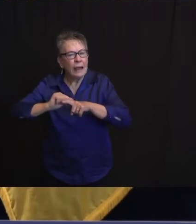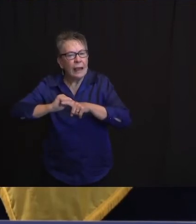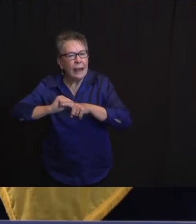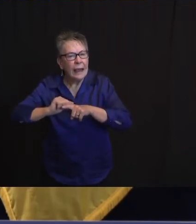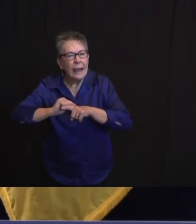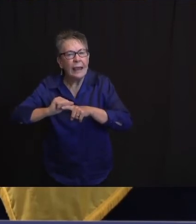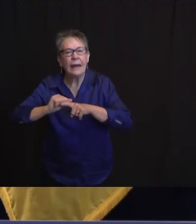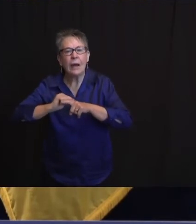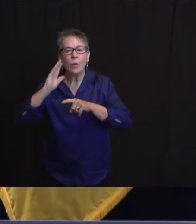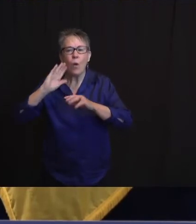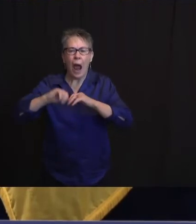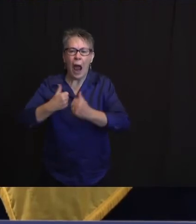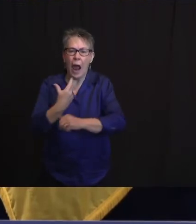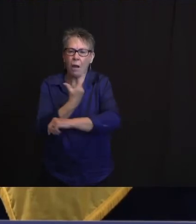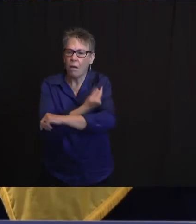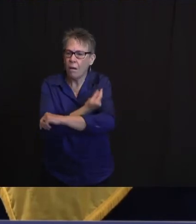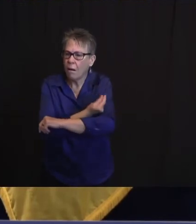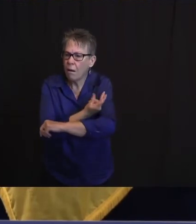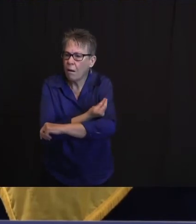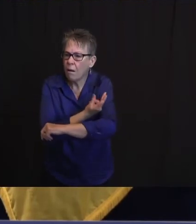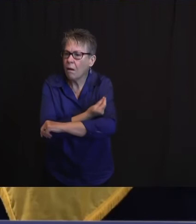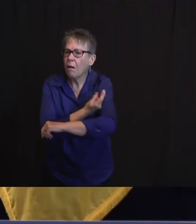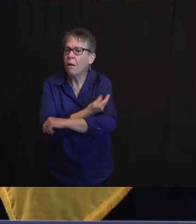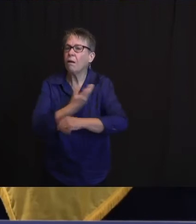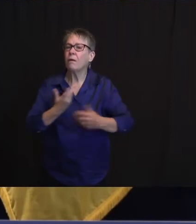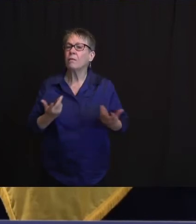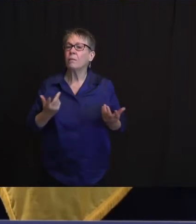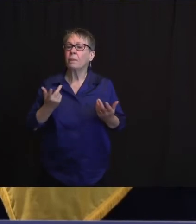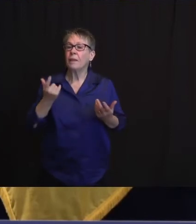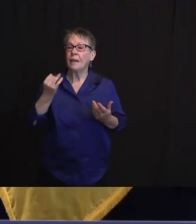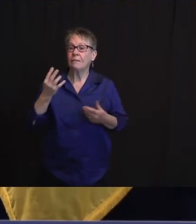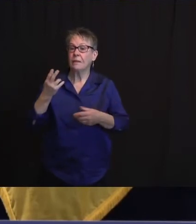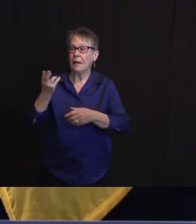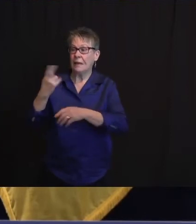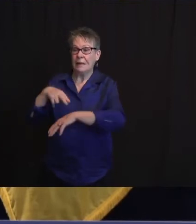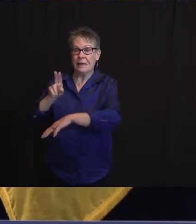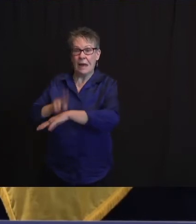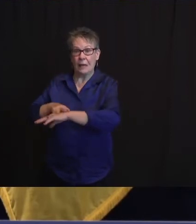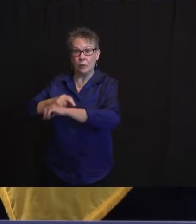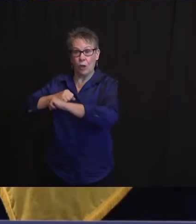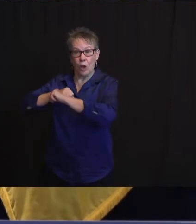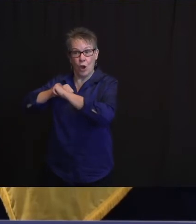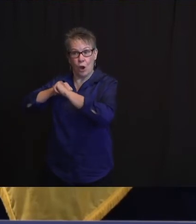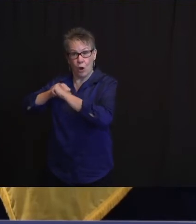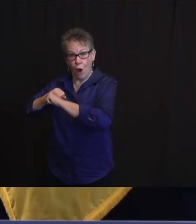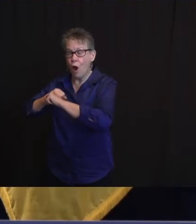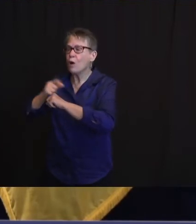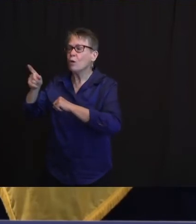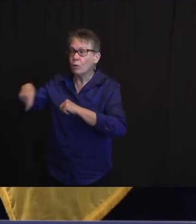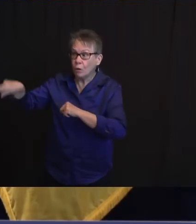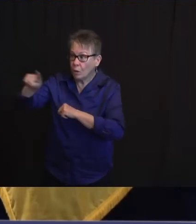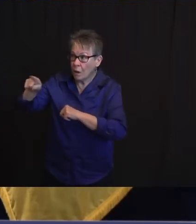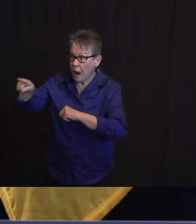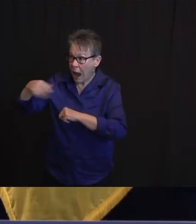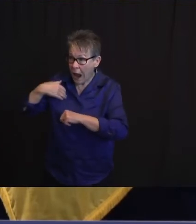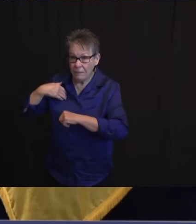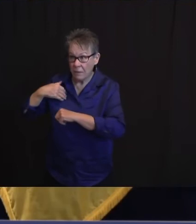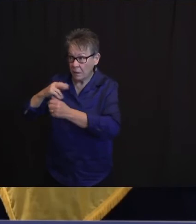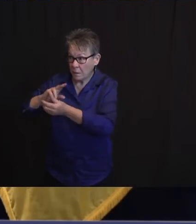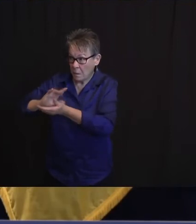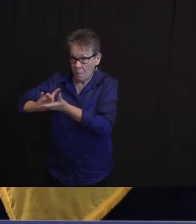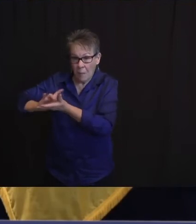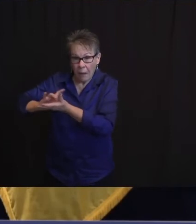about the National Guard? And there are members of the National Guard who have a healthcare background or profession, in which case we